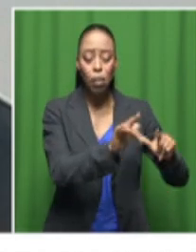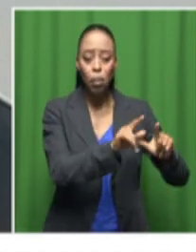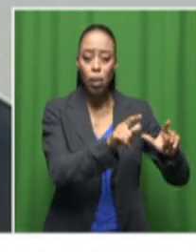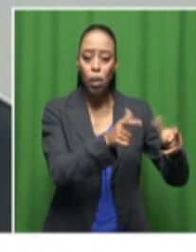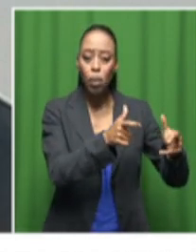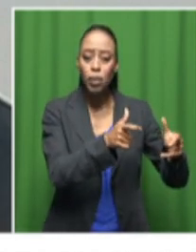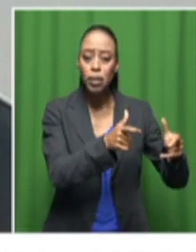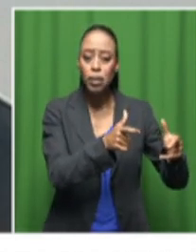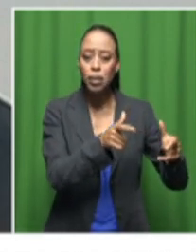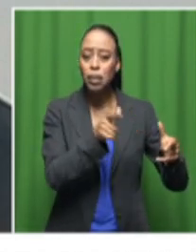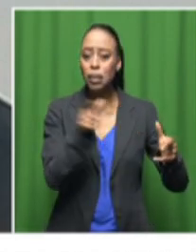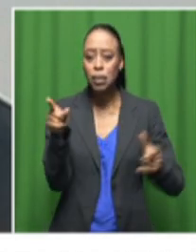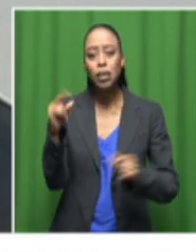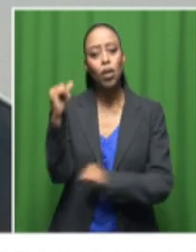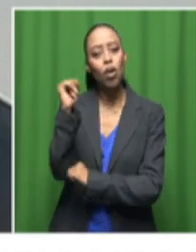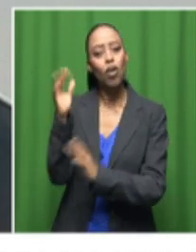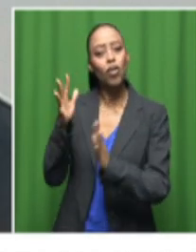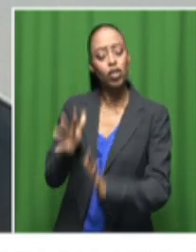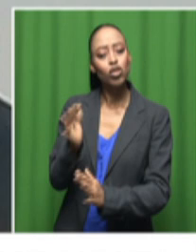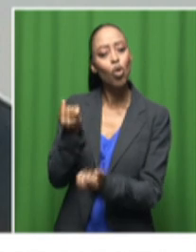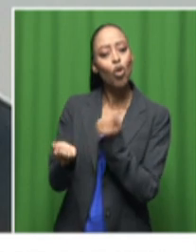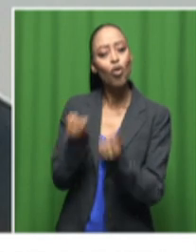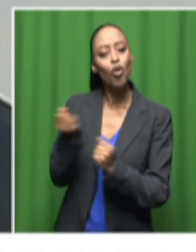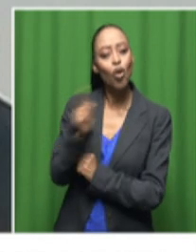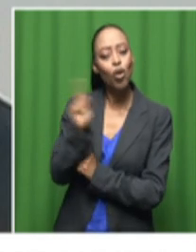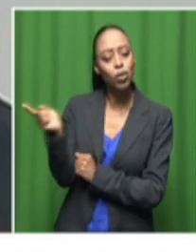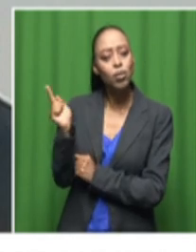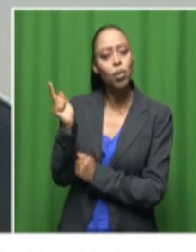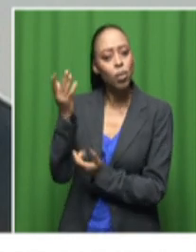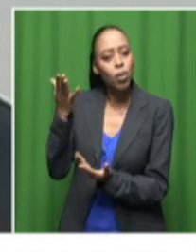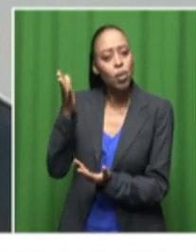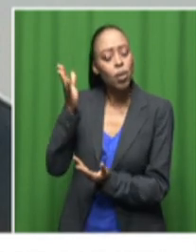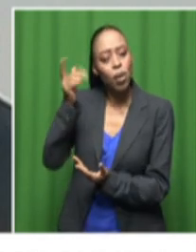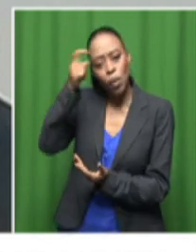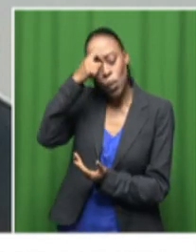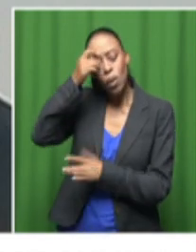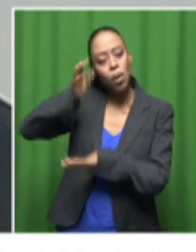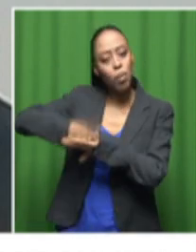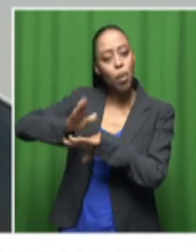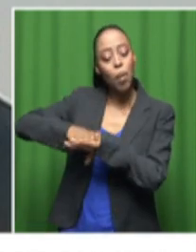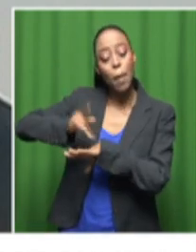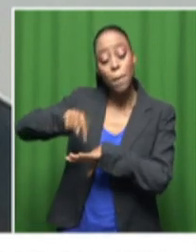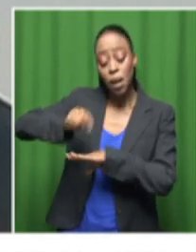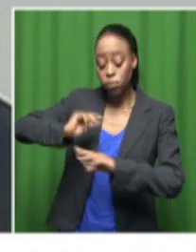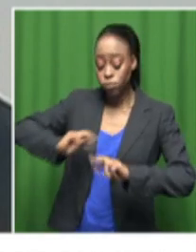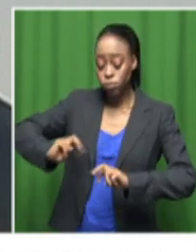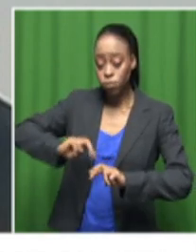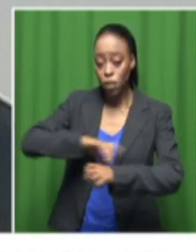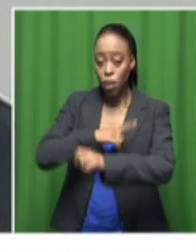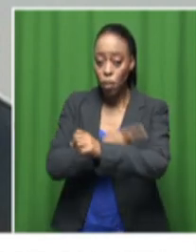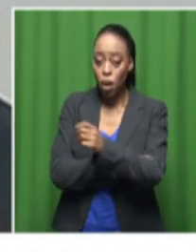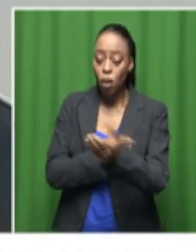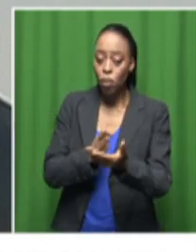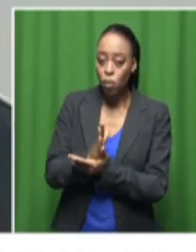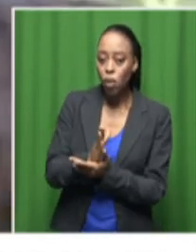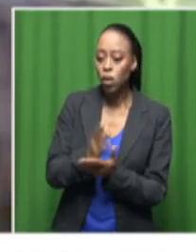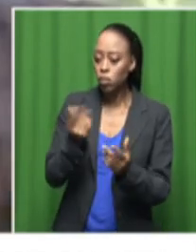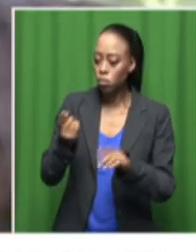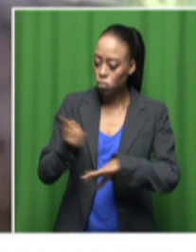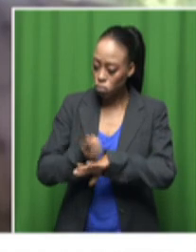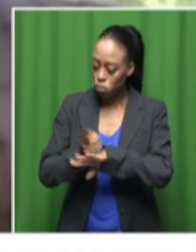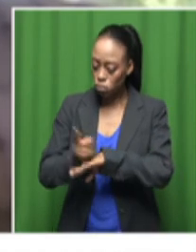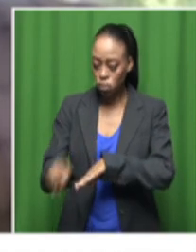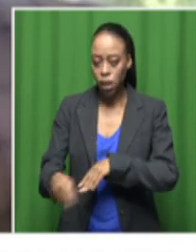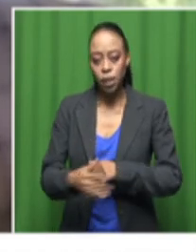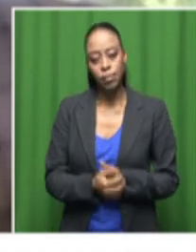committee. He's an officer of the High Court, he should know better. And I want you to investigate this in terms of powers and privileges and take the necessary steps. Thank